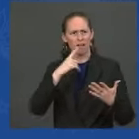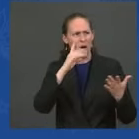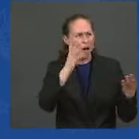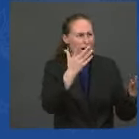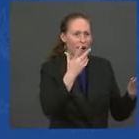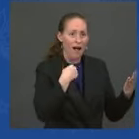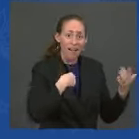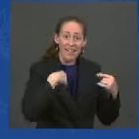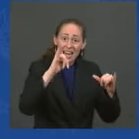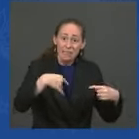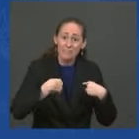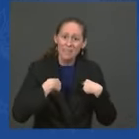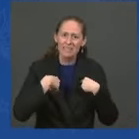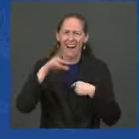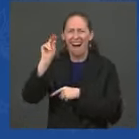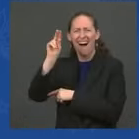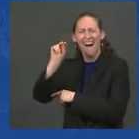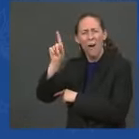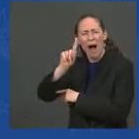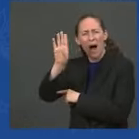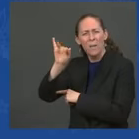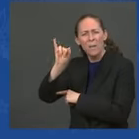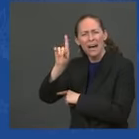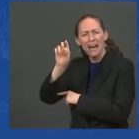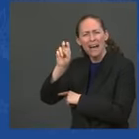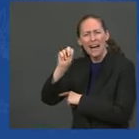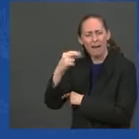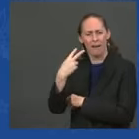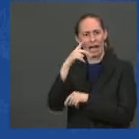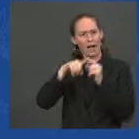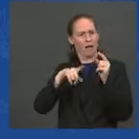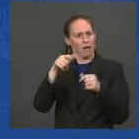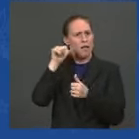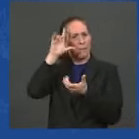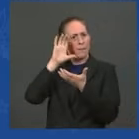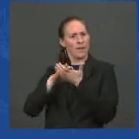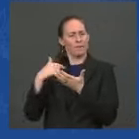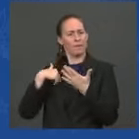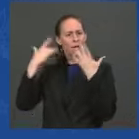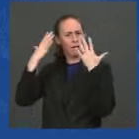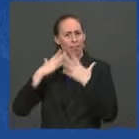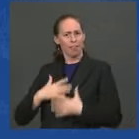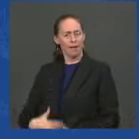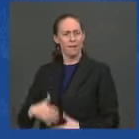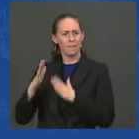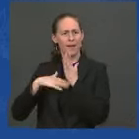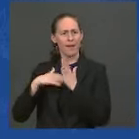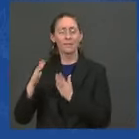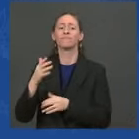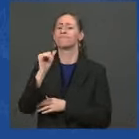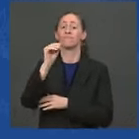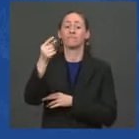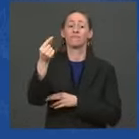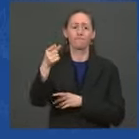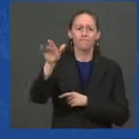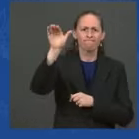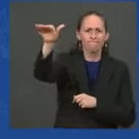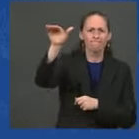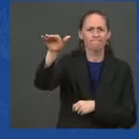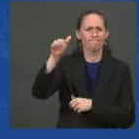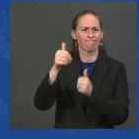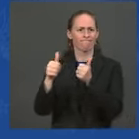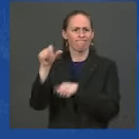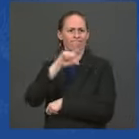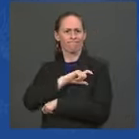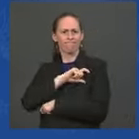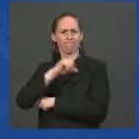Biden?" And she brought the chief of police over to let him know that everything was going to be taken care of. But your mother was something else.